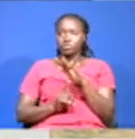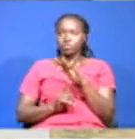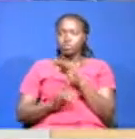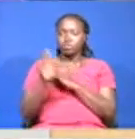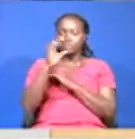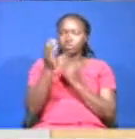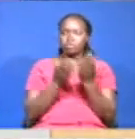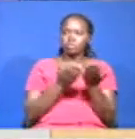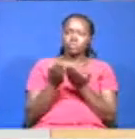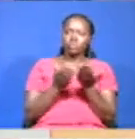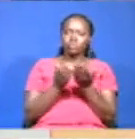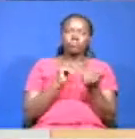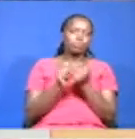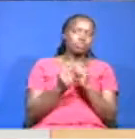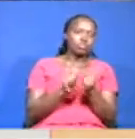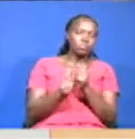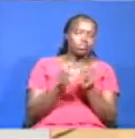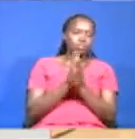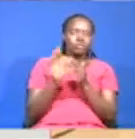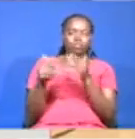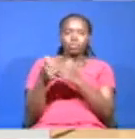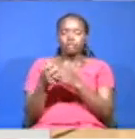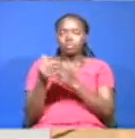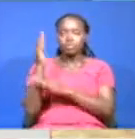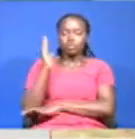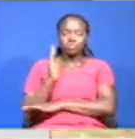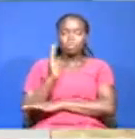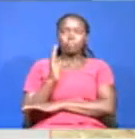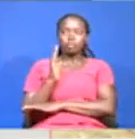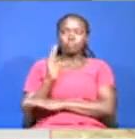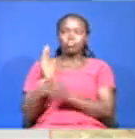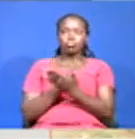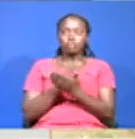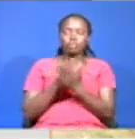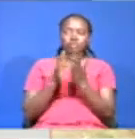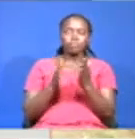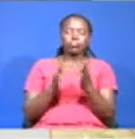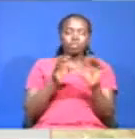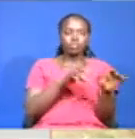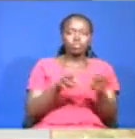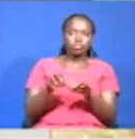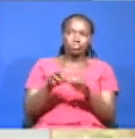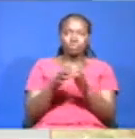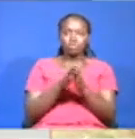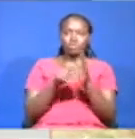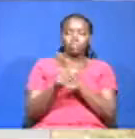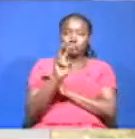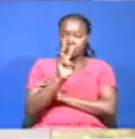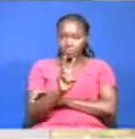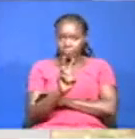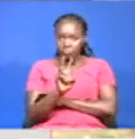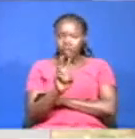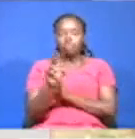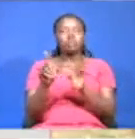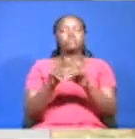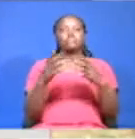service, from the administration, and also from the security. The shareholders of Embakasi are suffering under the watch of the same people